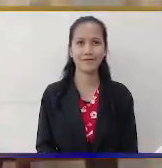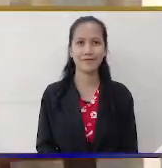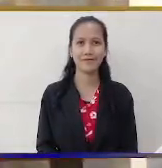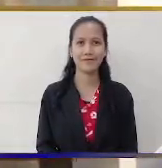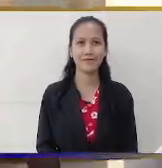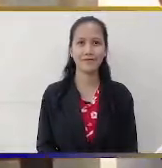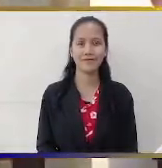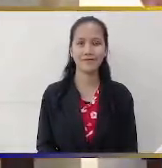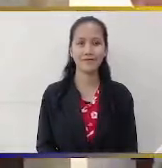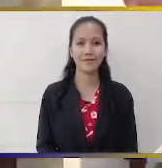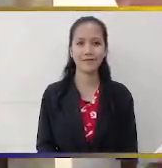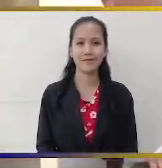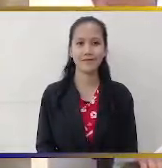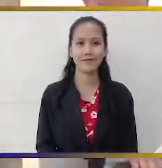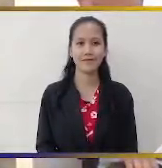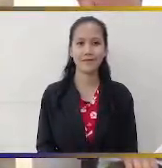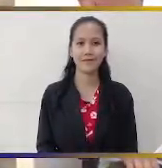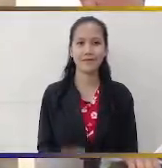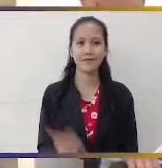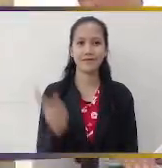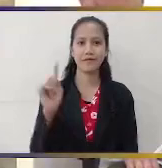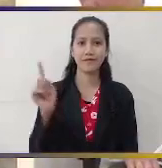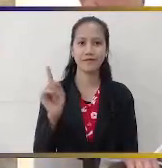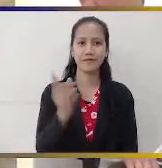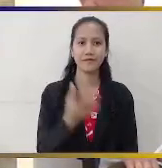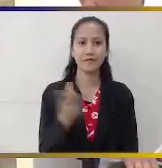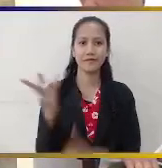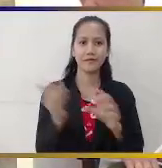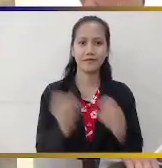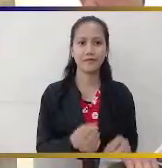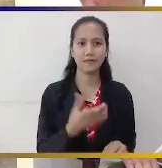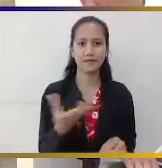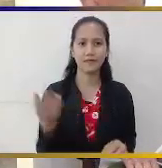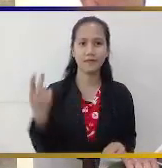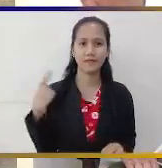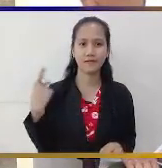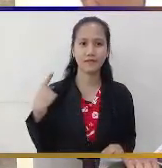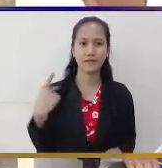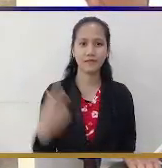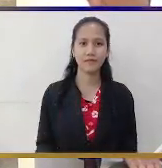is, what do you have I haven't given you? God is saying this.